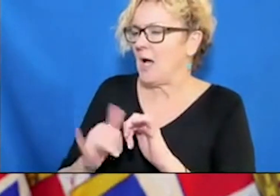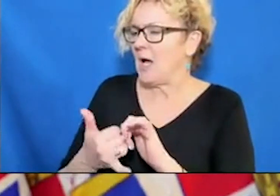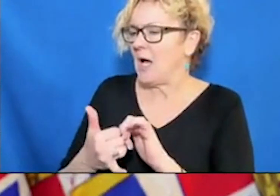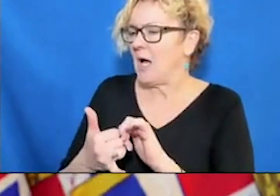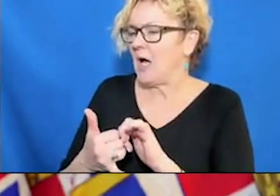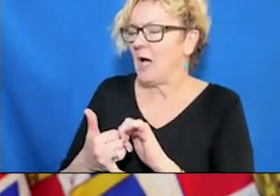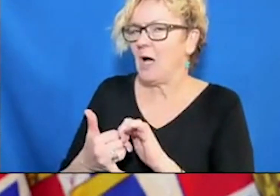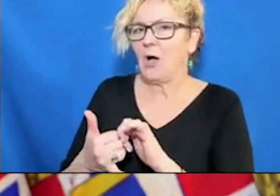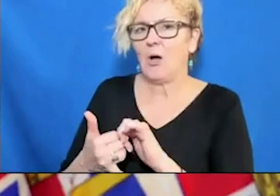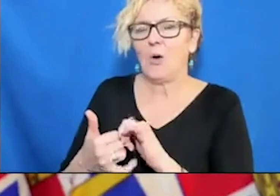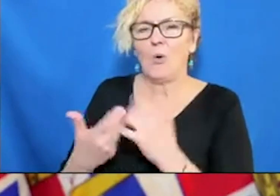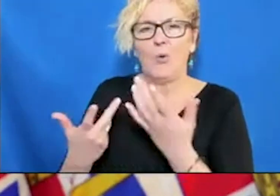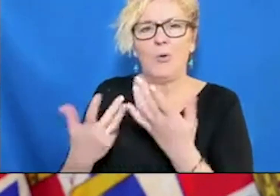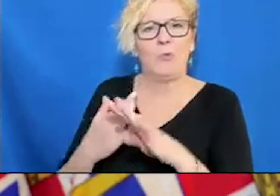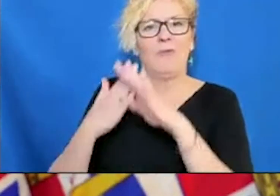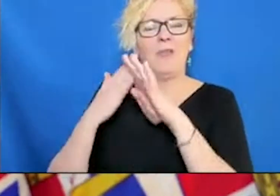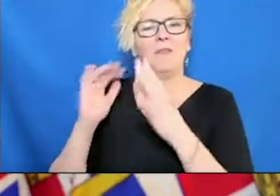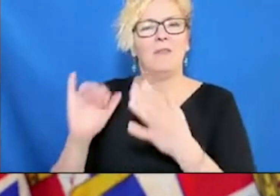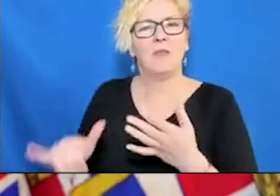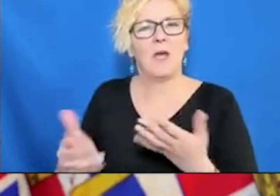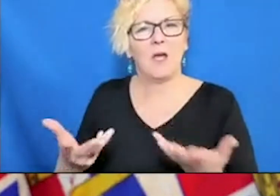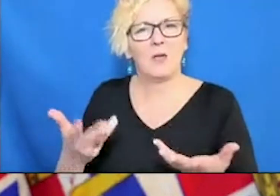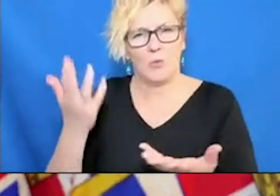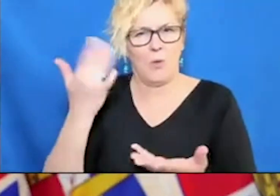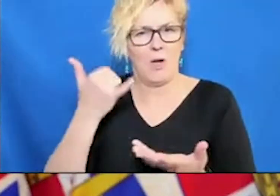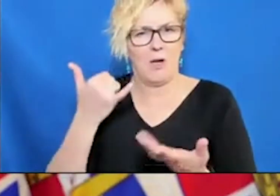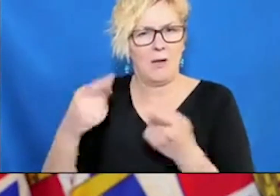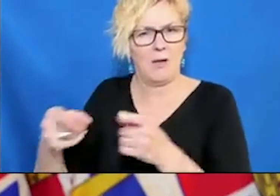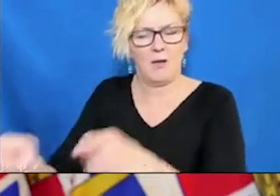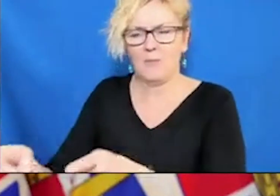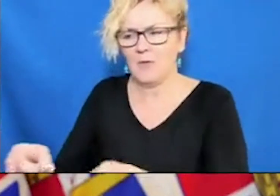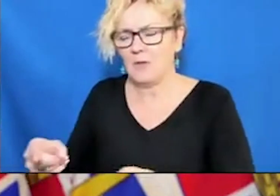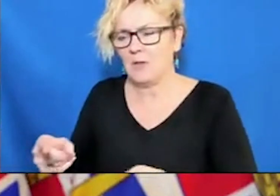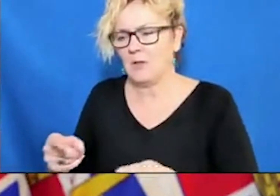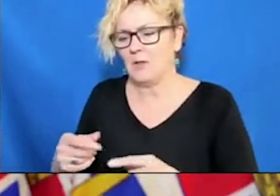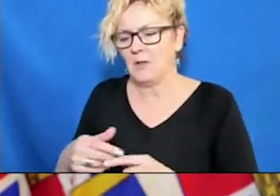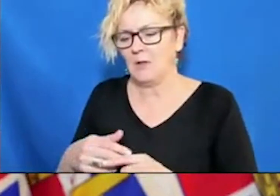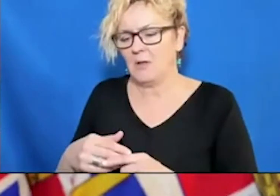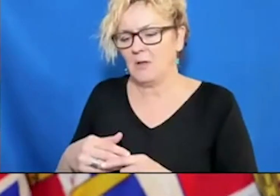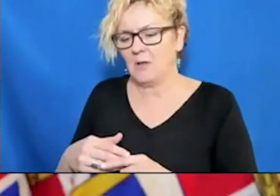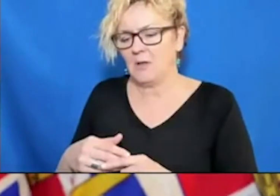sort of opening up for those in Fraser Health when they can actually get their vaccine?